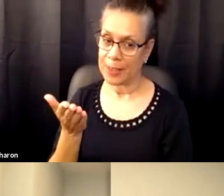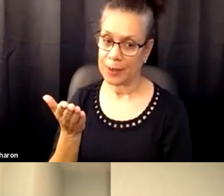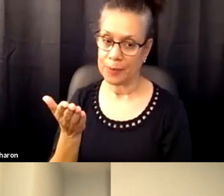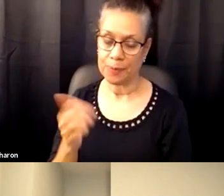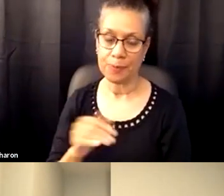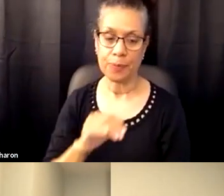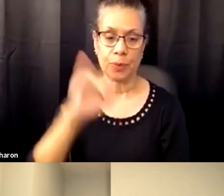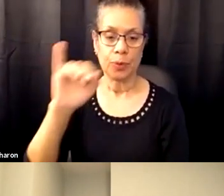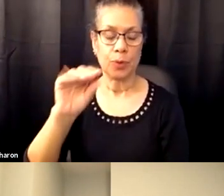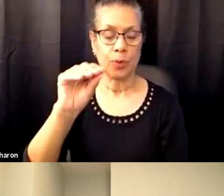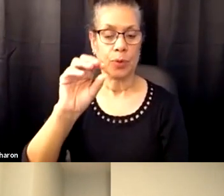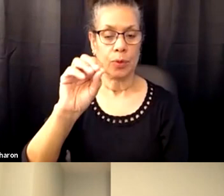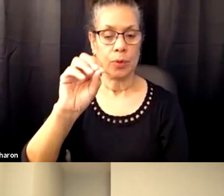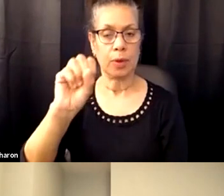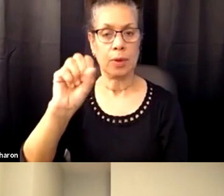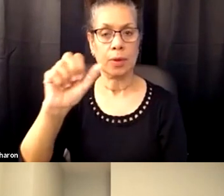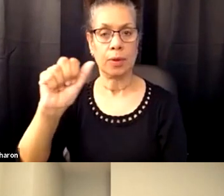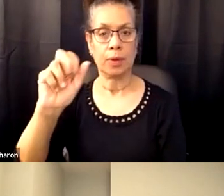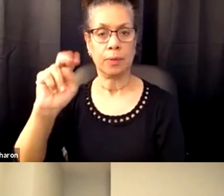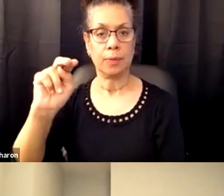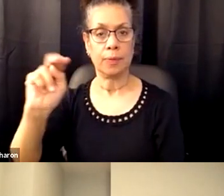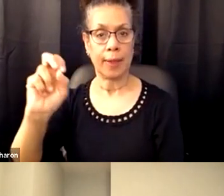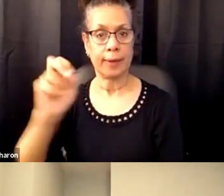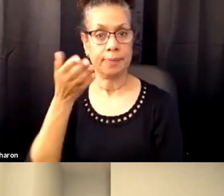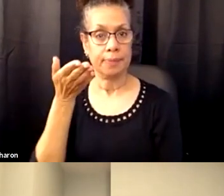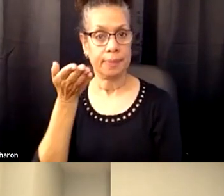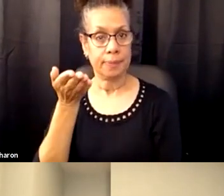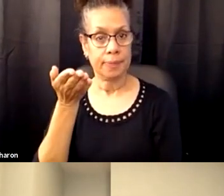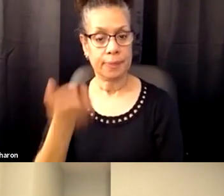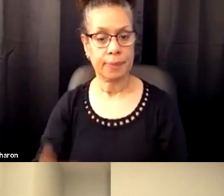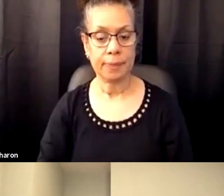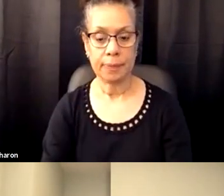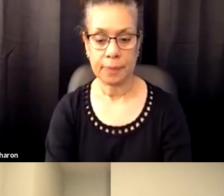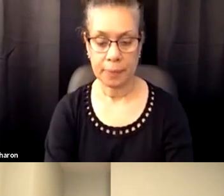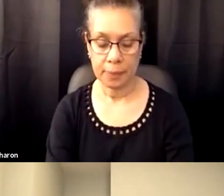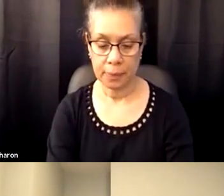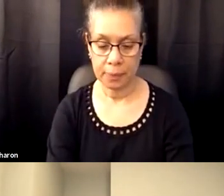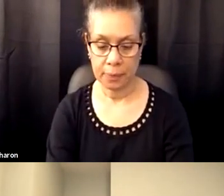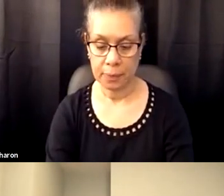josiah and along with armando will be your simultaneous interpreters for this night